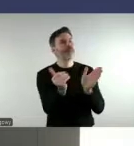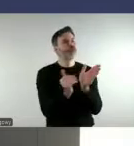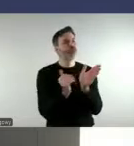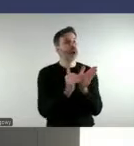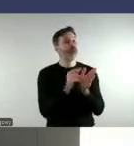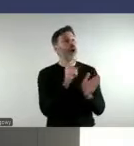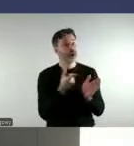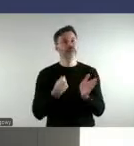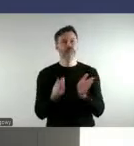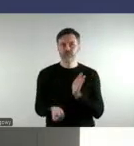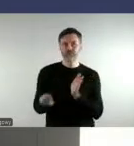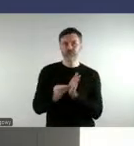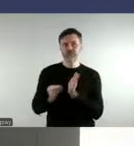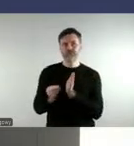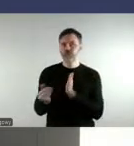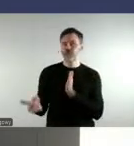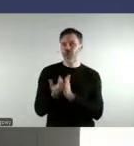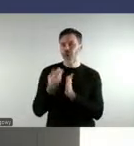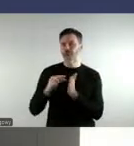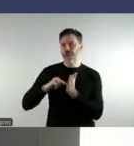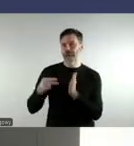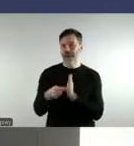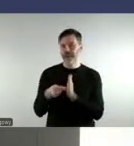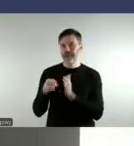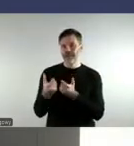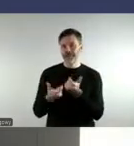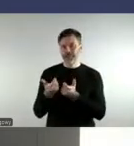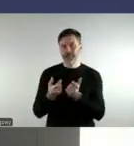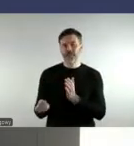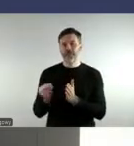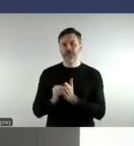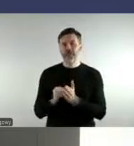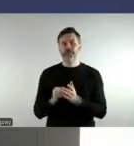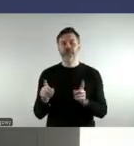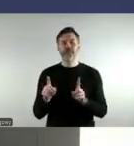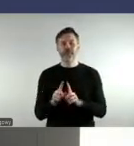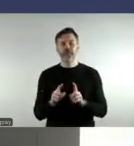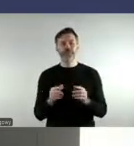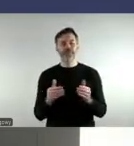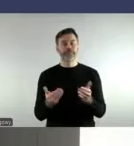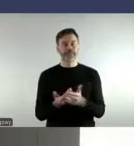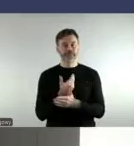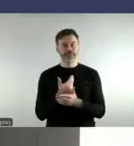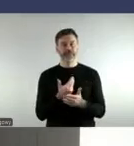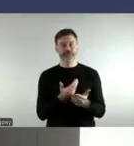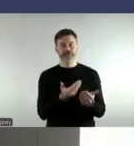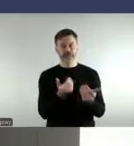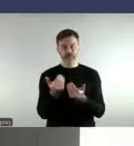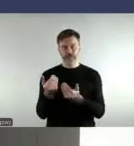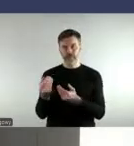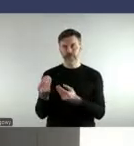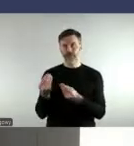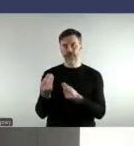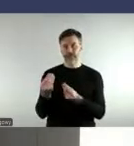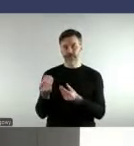our partners, and secondly, to adapt to certain external situations or